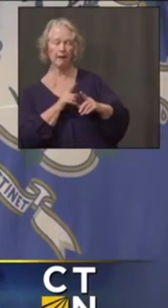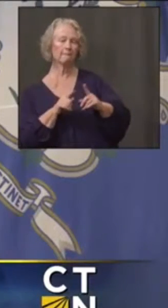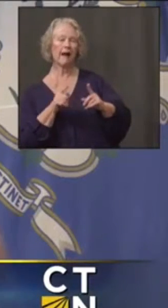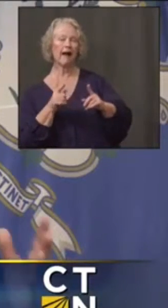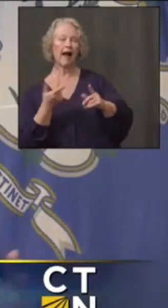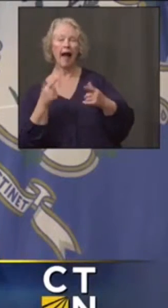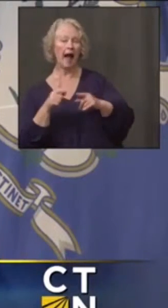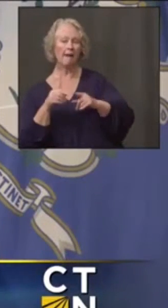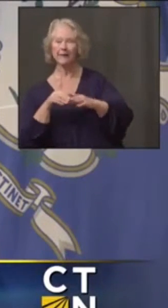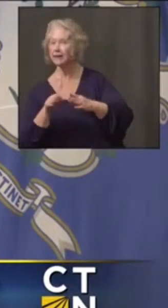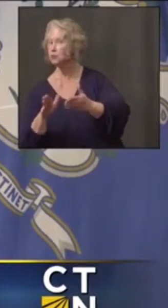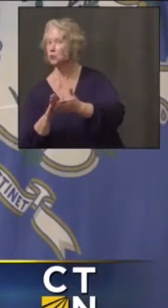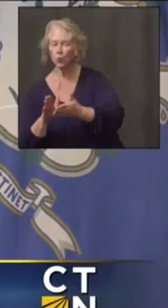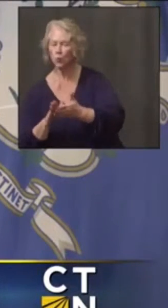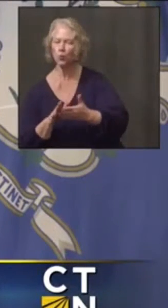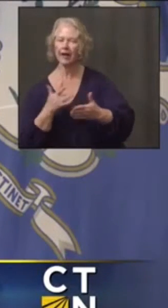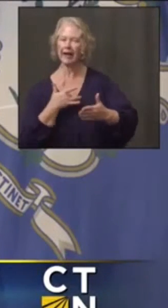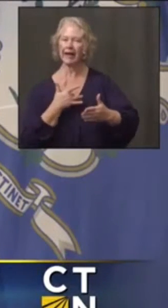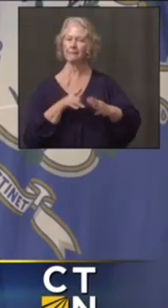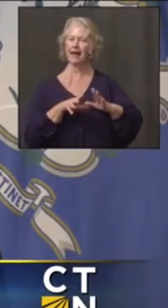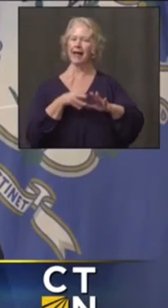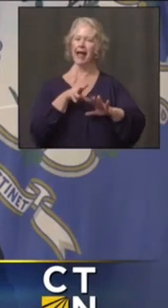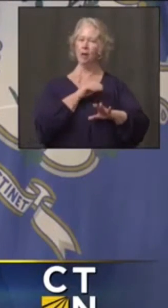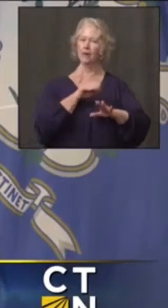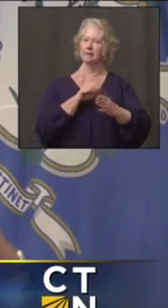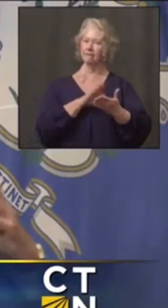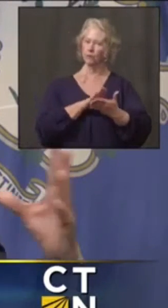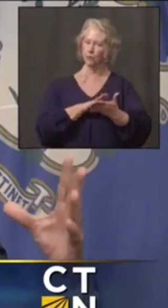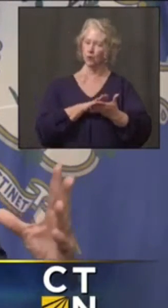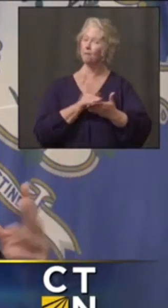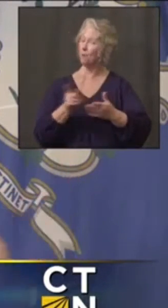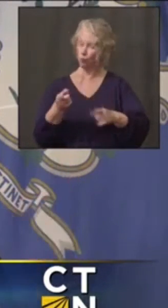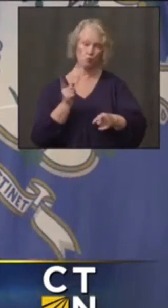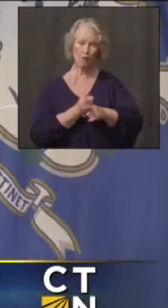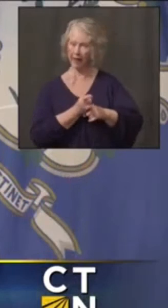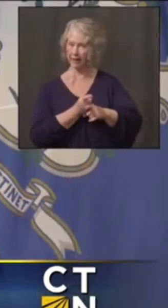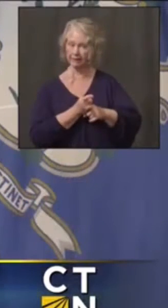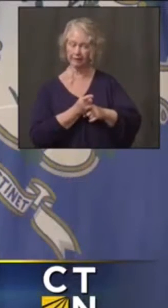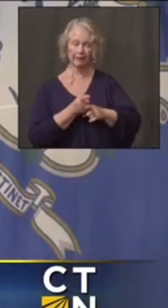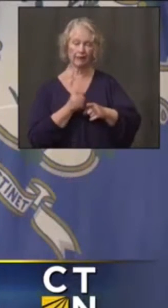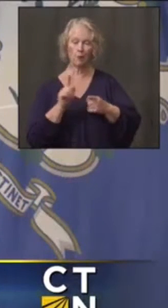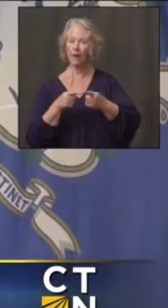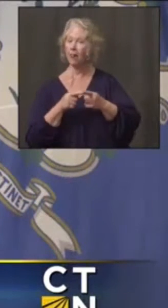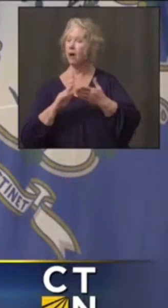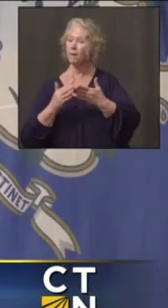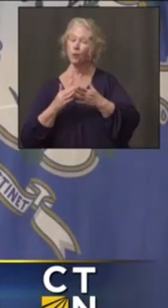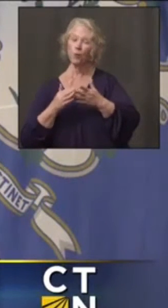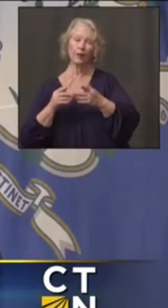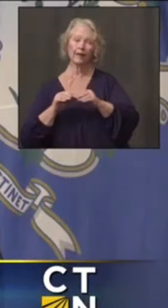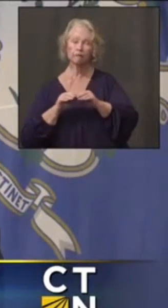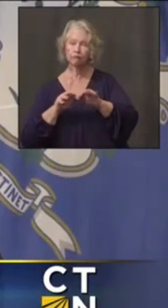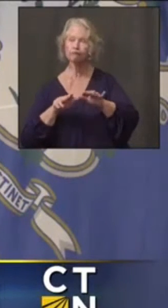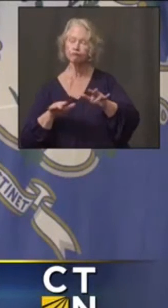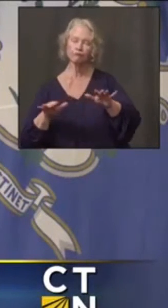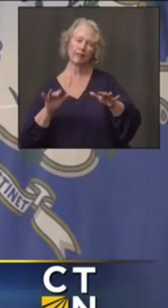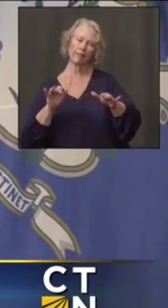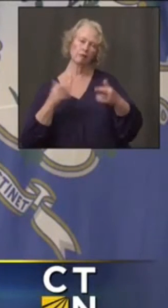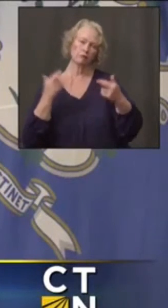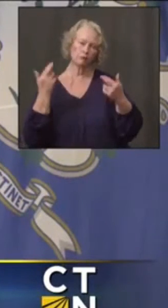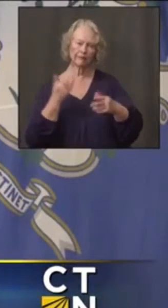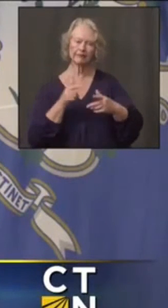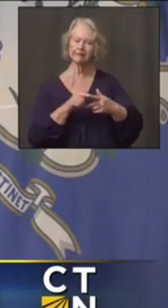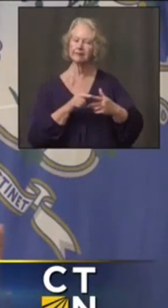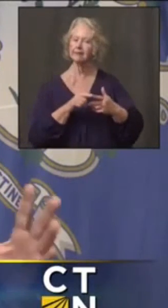place outside of the classroom. But you're right. When you get into community spread, that's why restaurants and classrooms